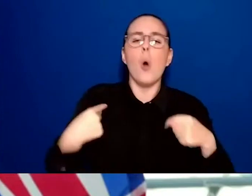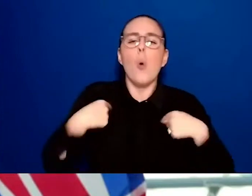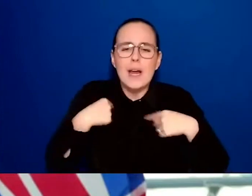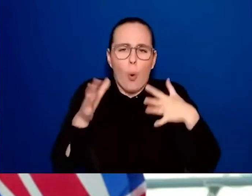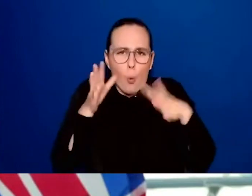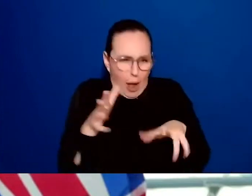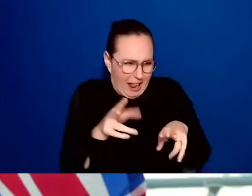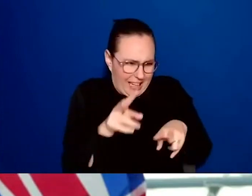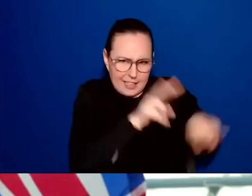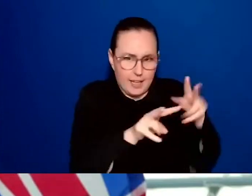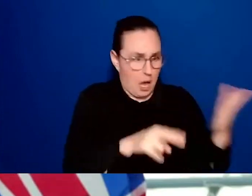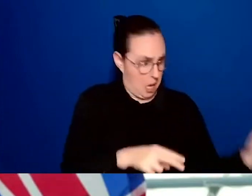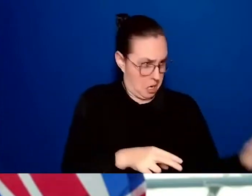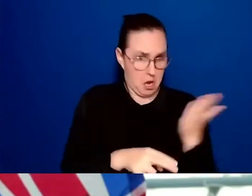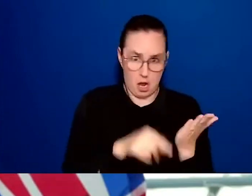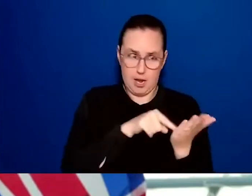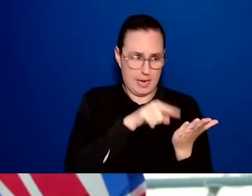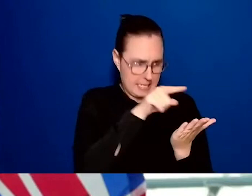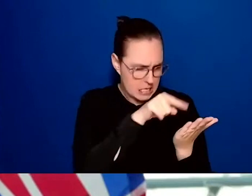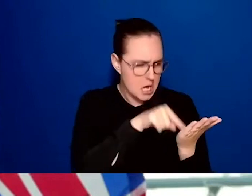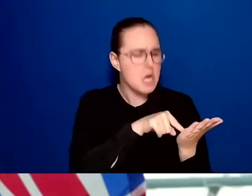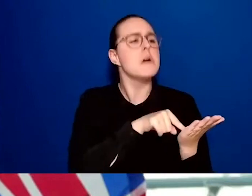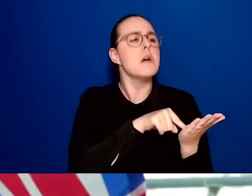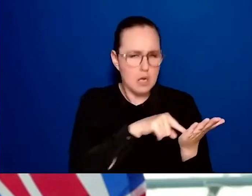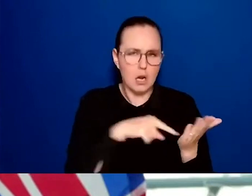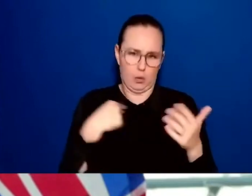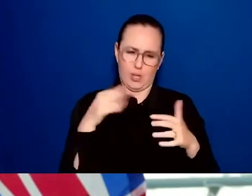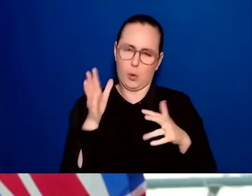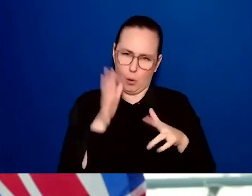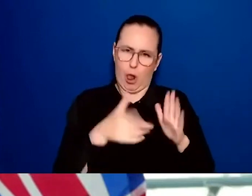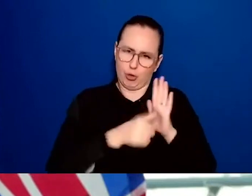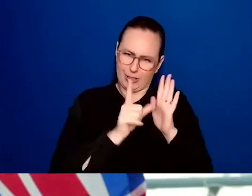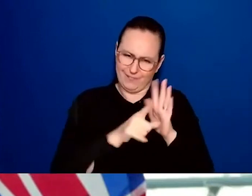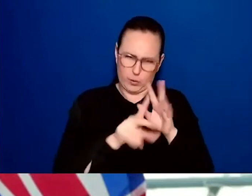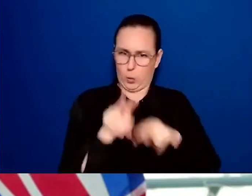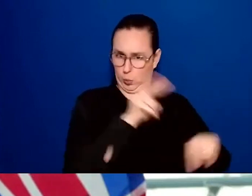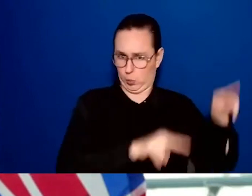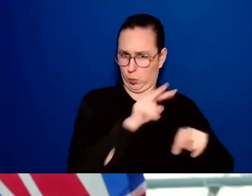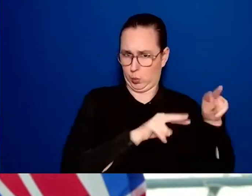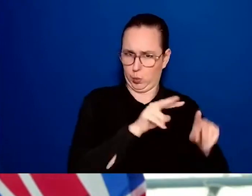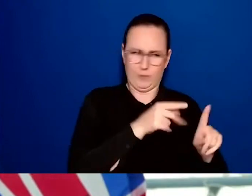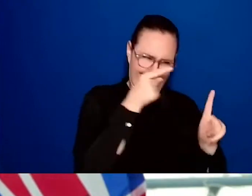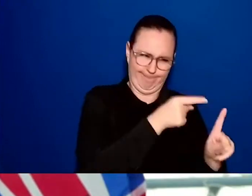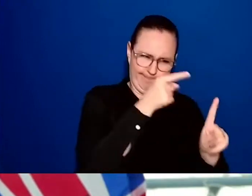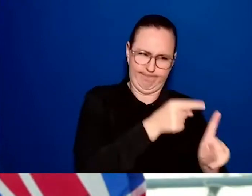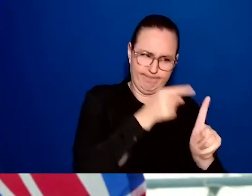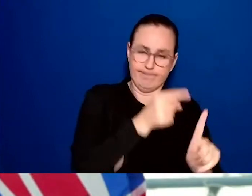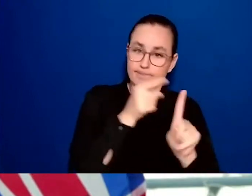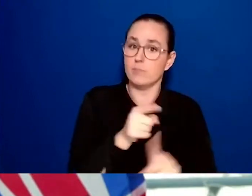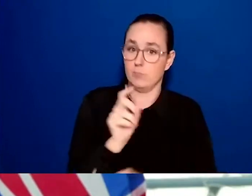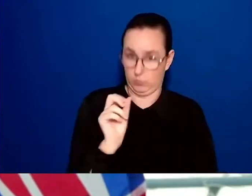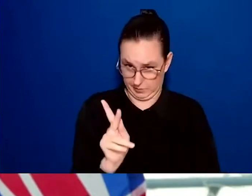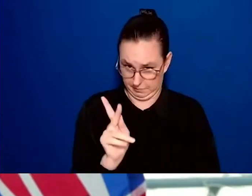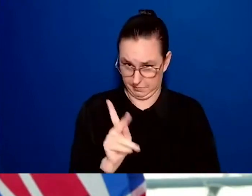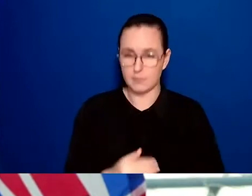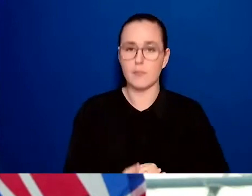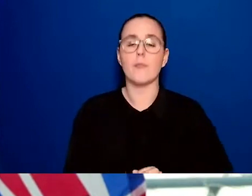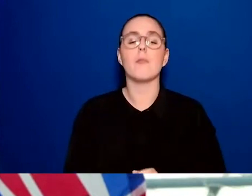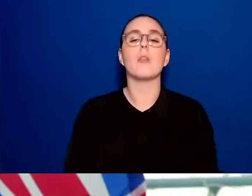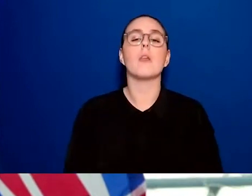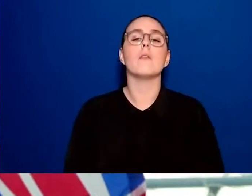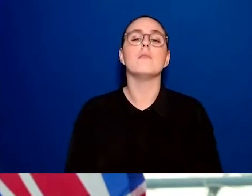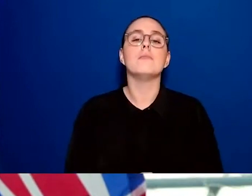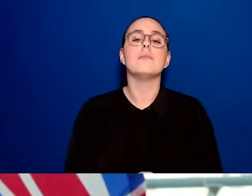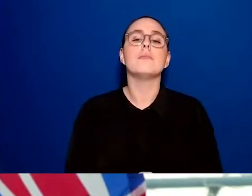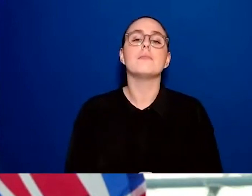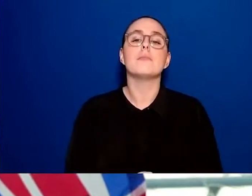I recognize that for some people the vaccine card is difficult or something that they have challenges with. And I'm